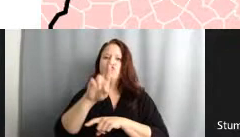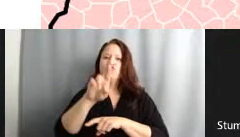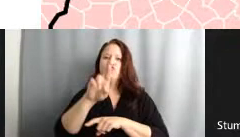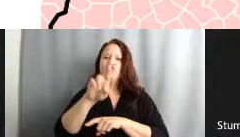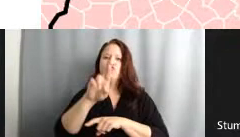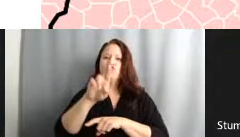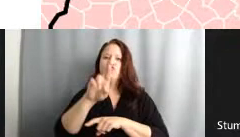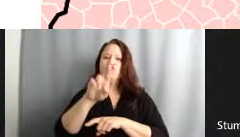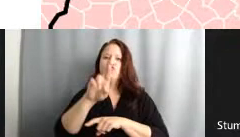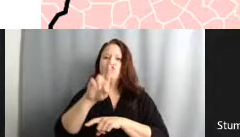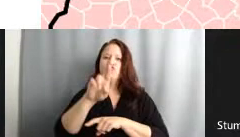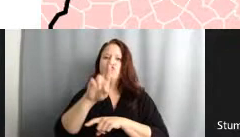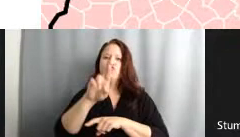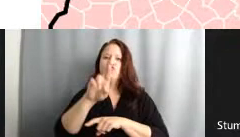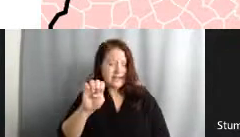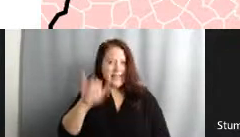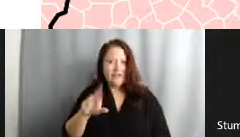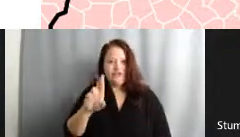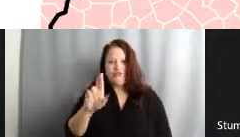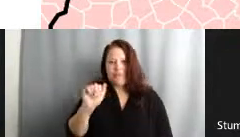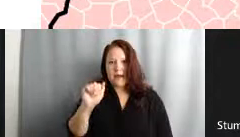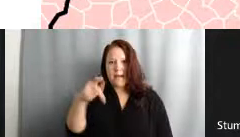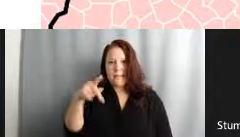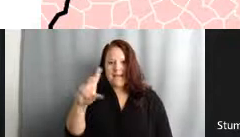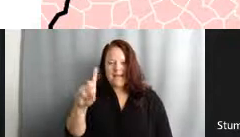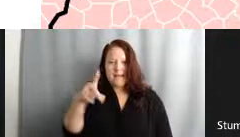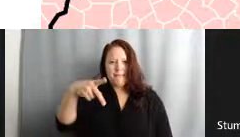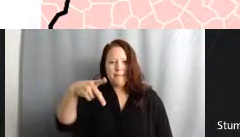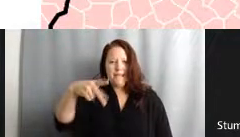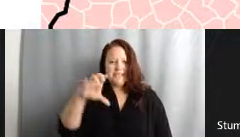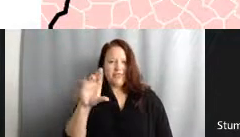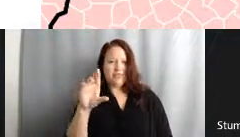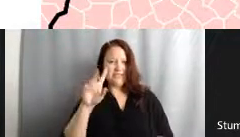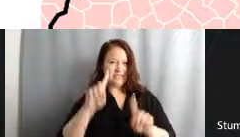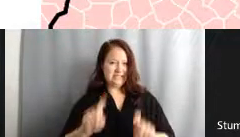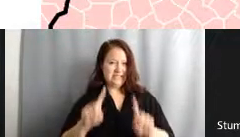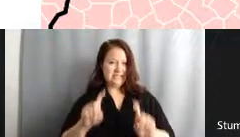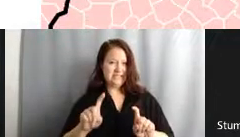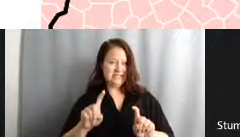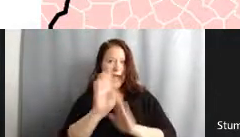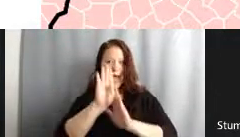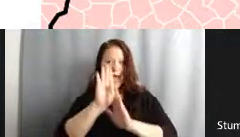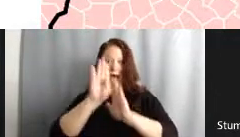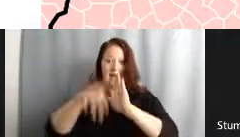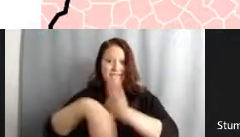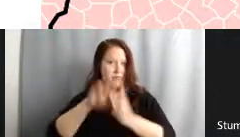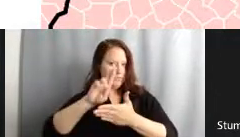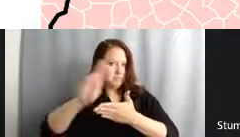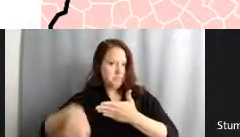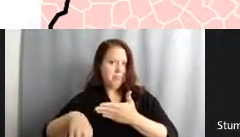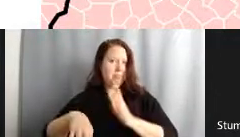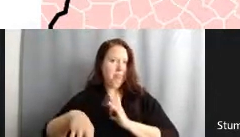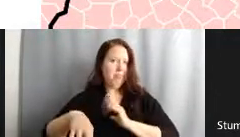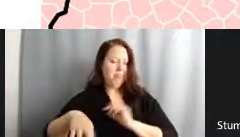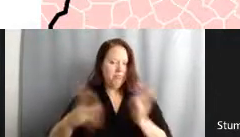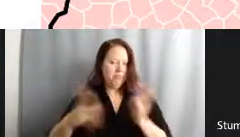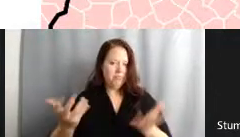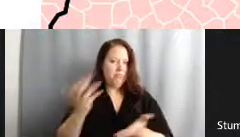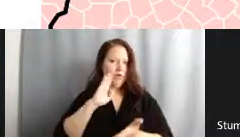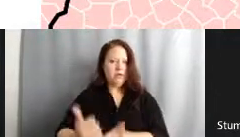site, which is a rapid PCR test, a 15 or 30-minute result, which will be